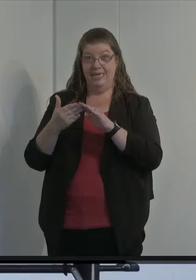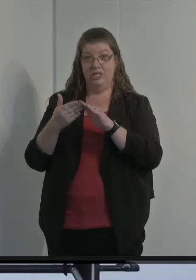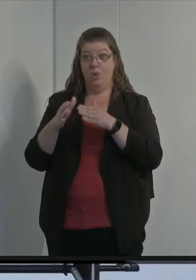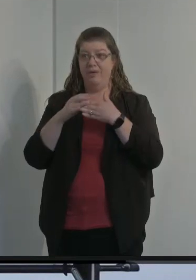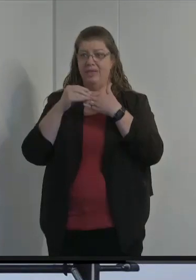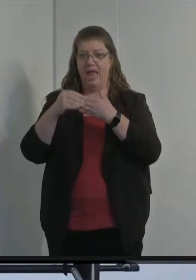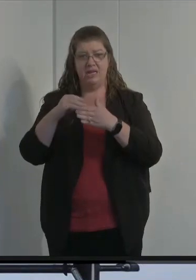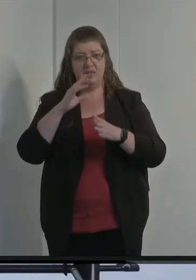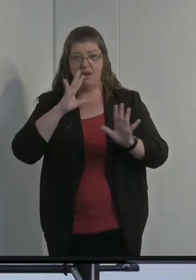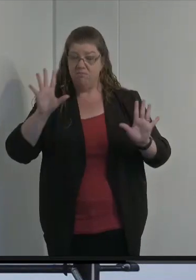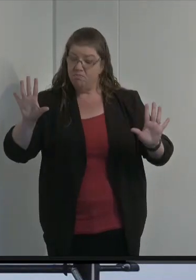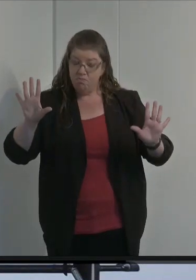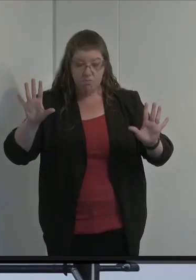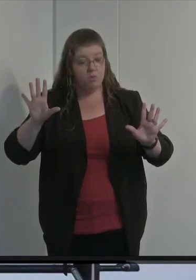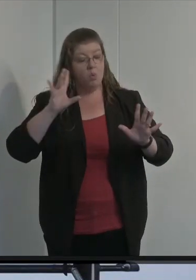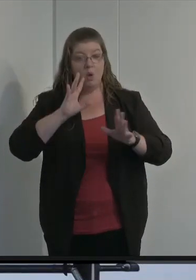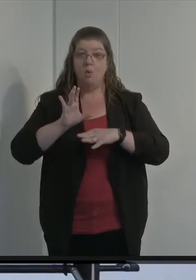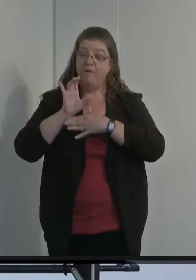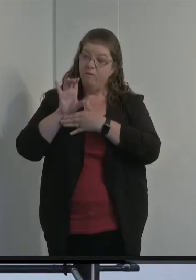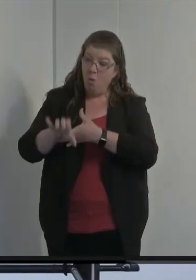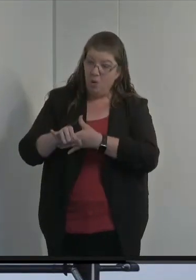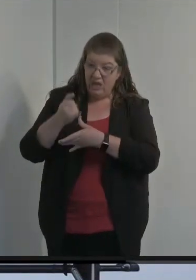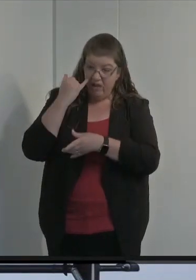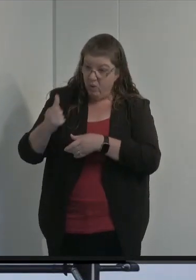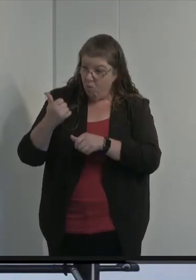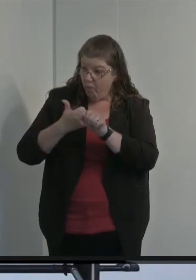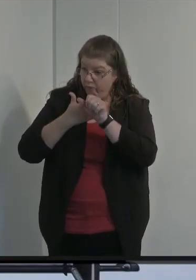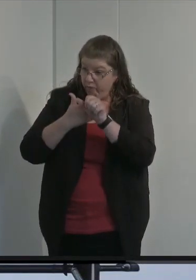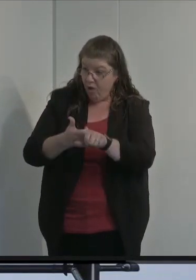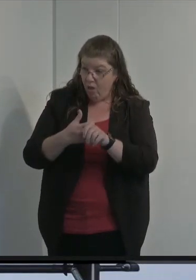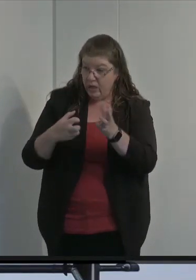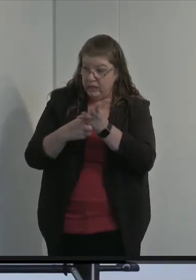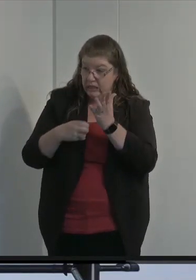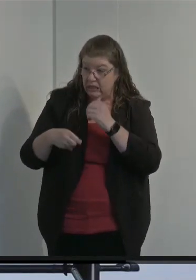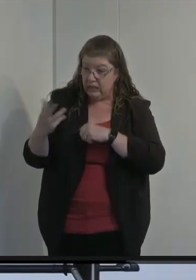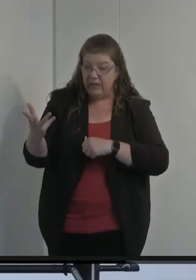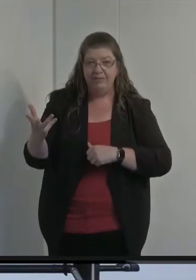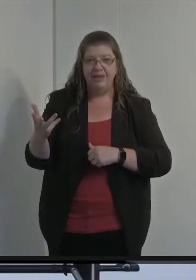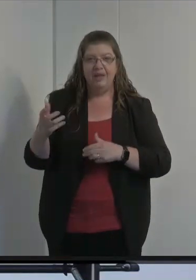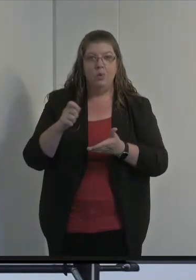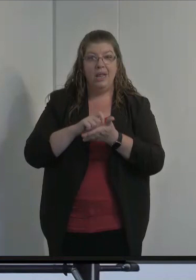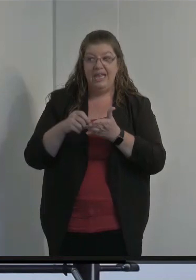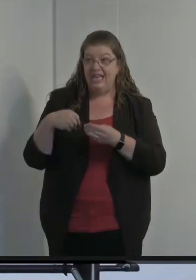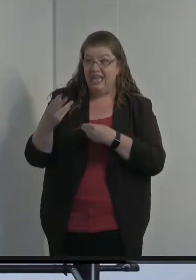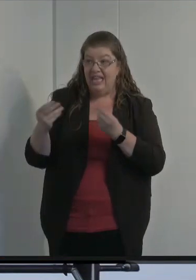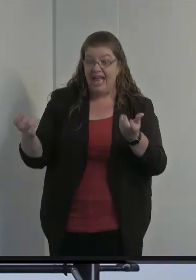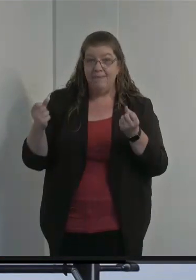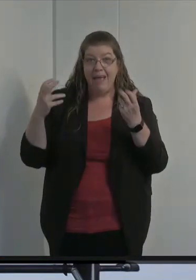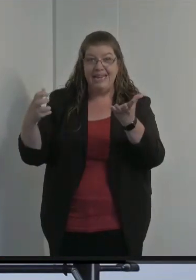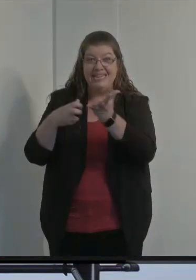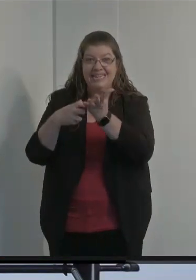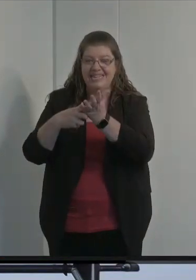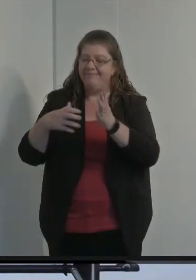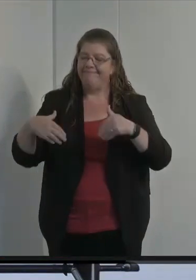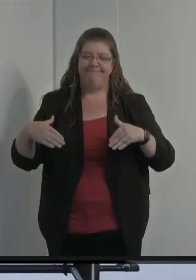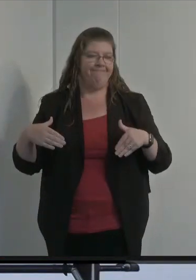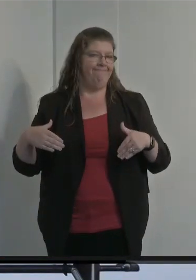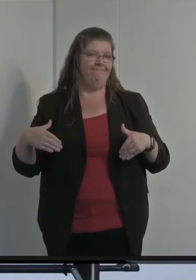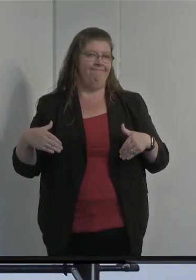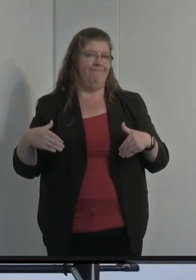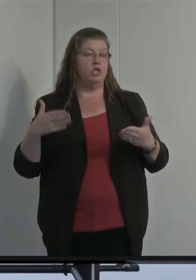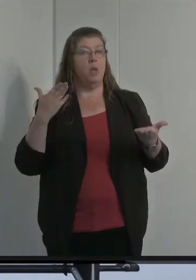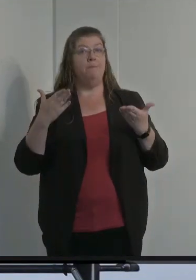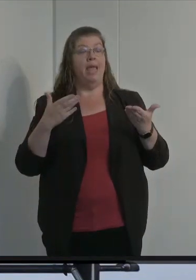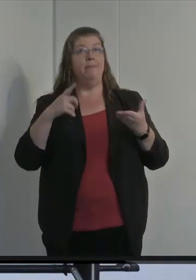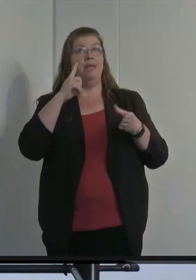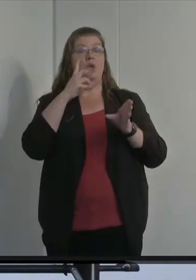in saying that they are going to do enforcement have in fact not written very many tickets. So maybe there's some kind of psychological benefit